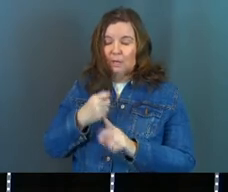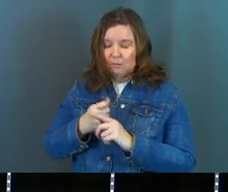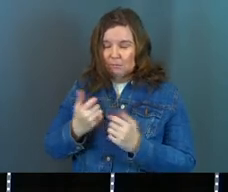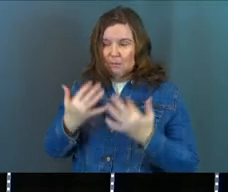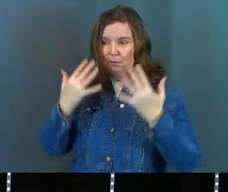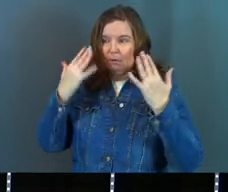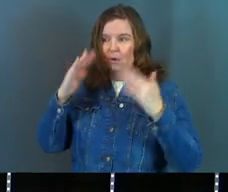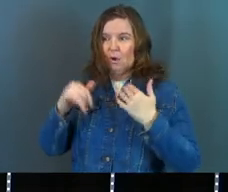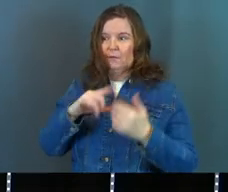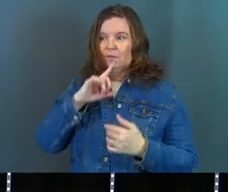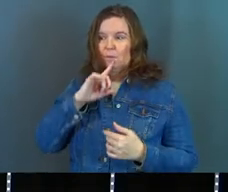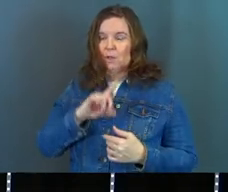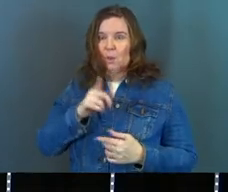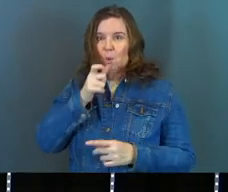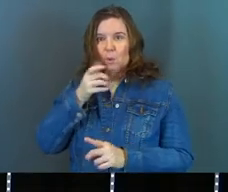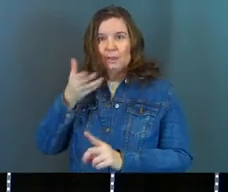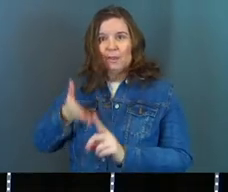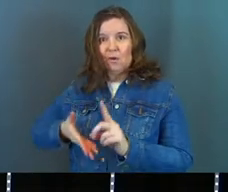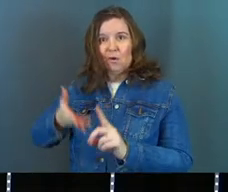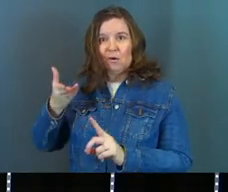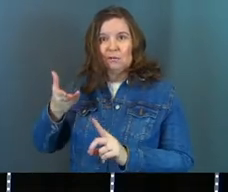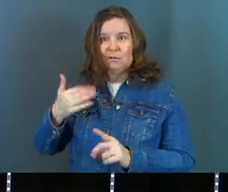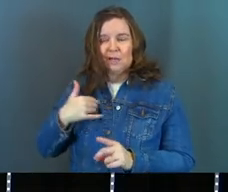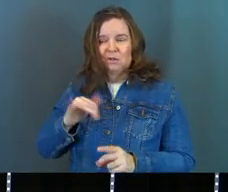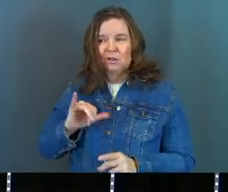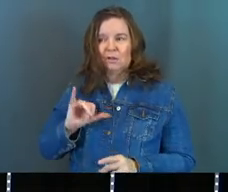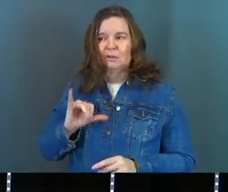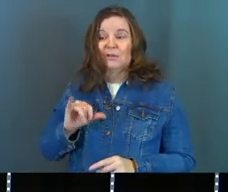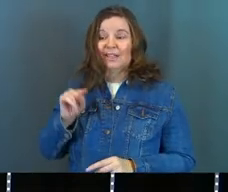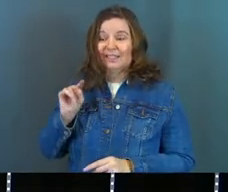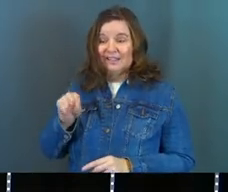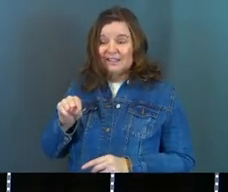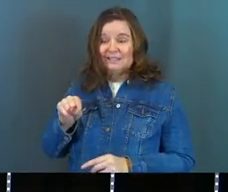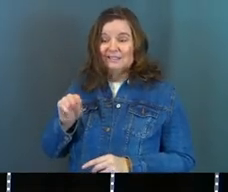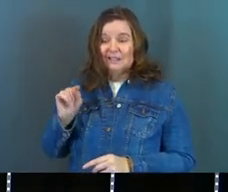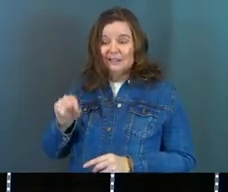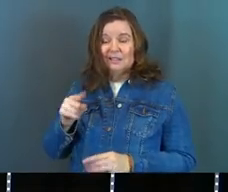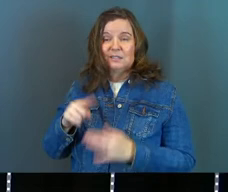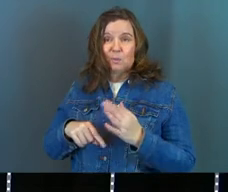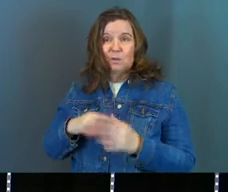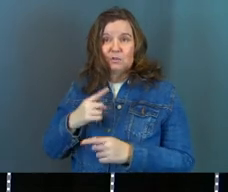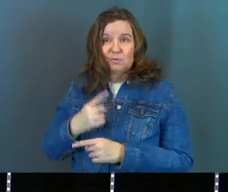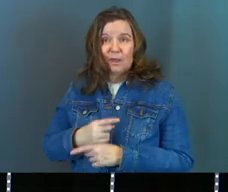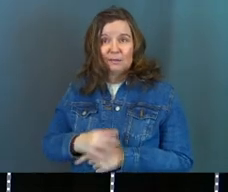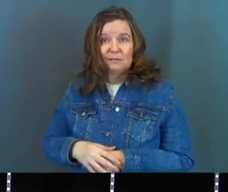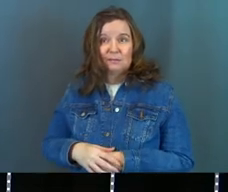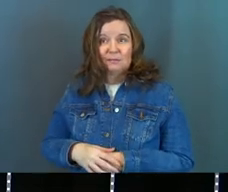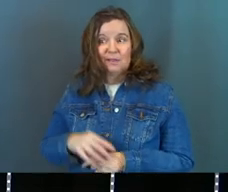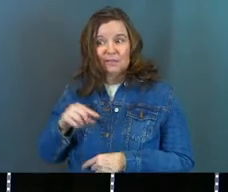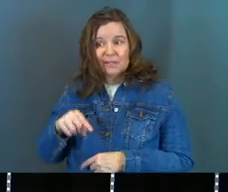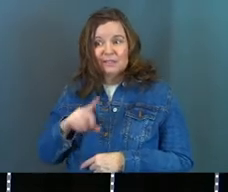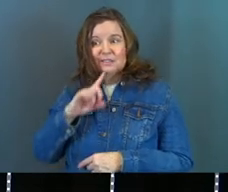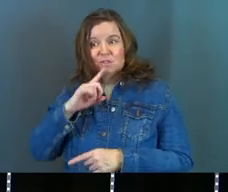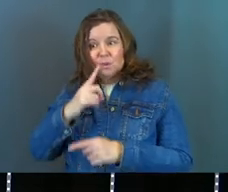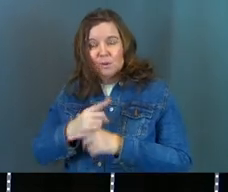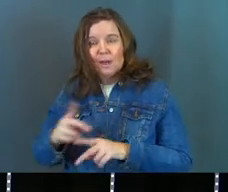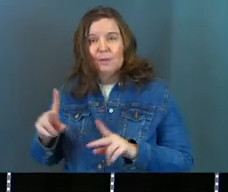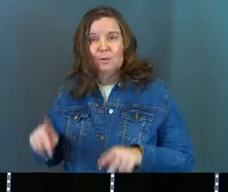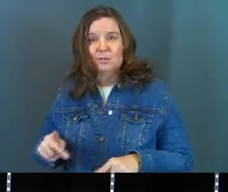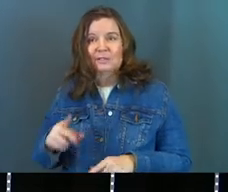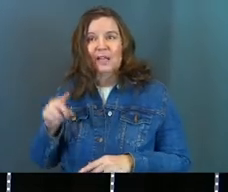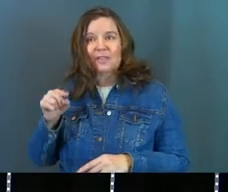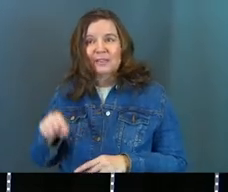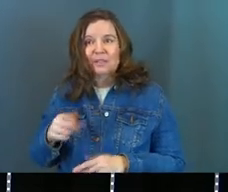hit with all the reality of who they actually are. And you're like, this is what's right. And this is the right